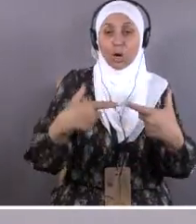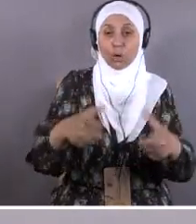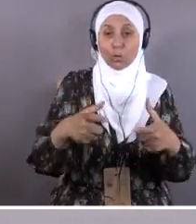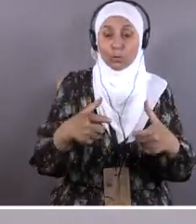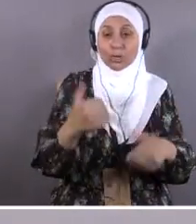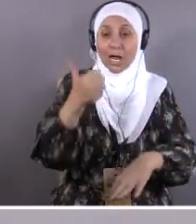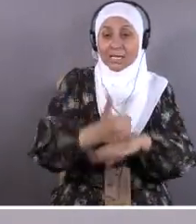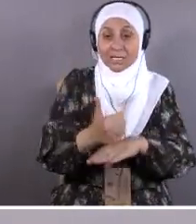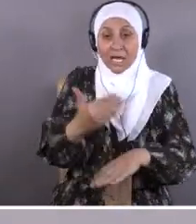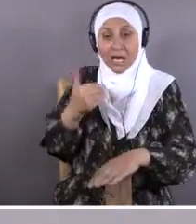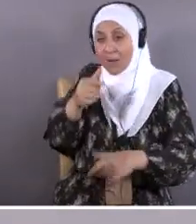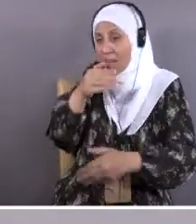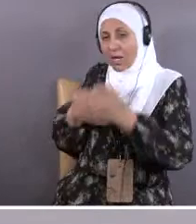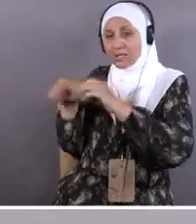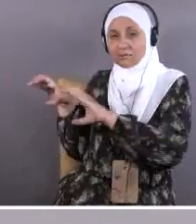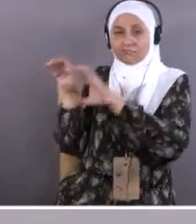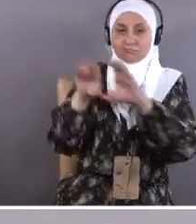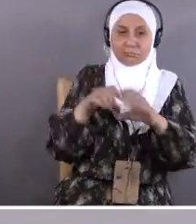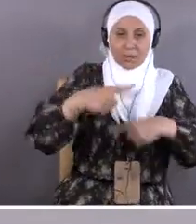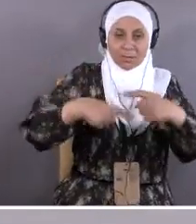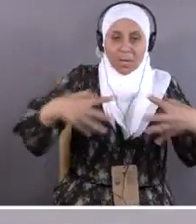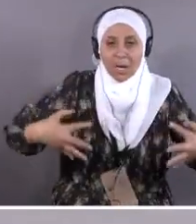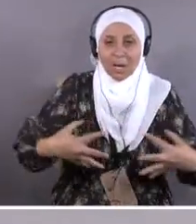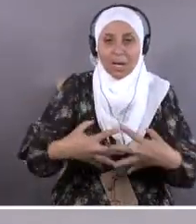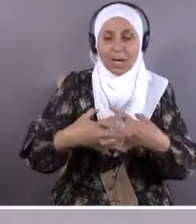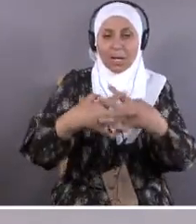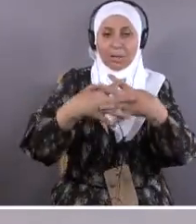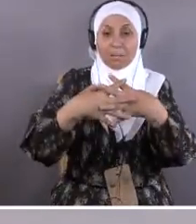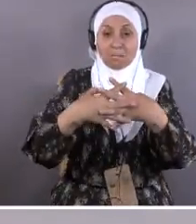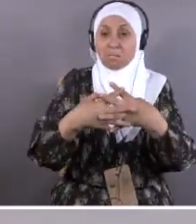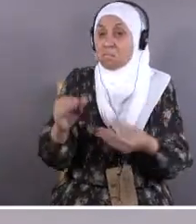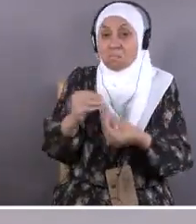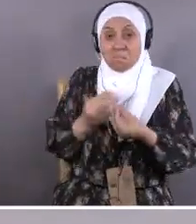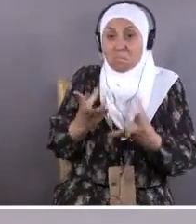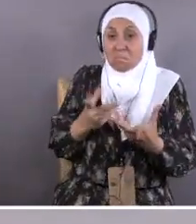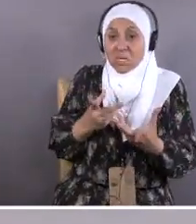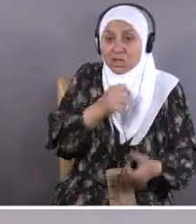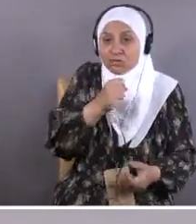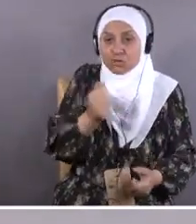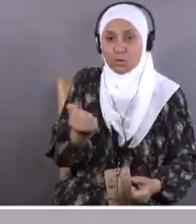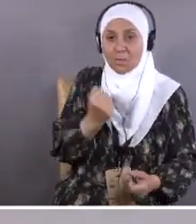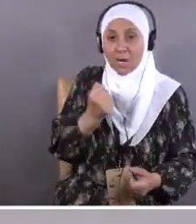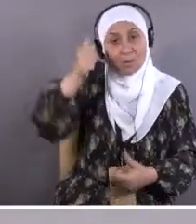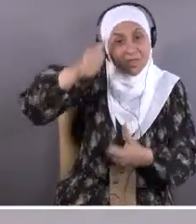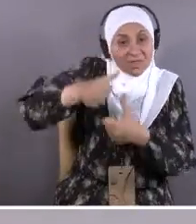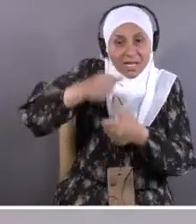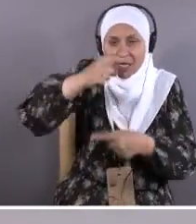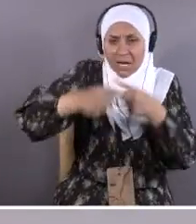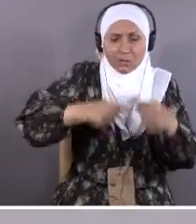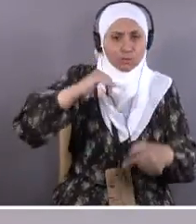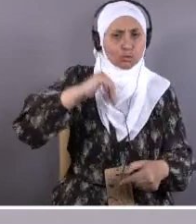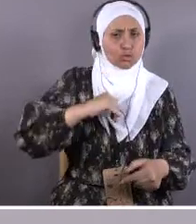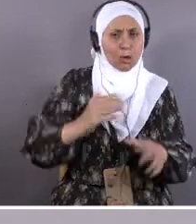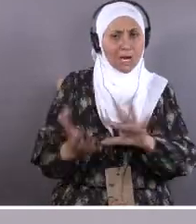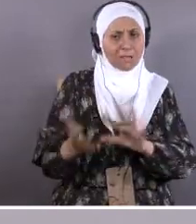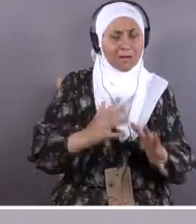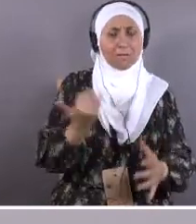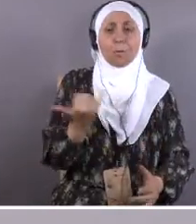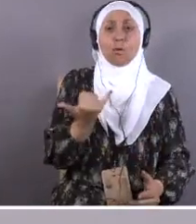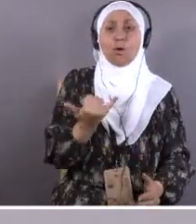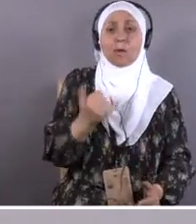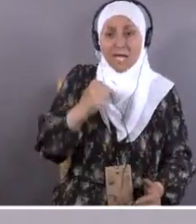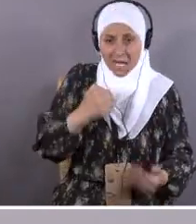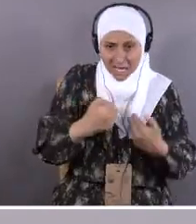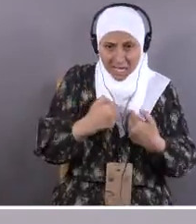that's passed on from our ancestors and remind ourselves of the important role as custodians that we play of our